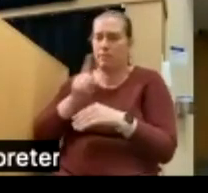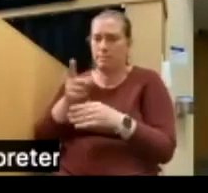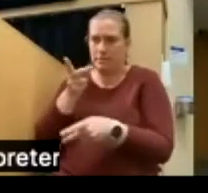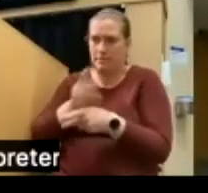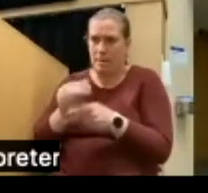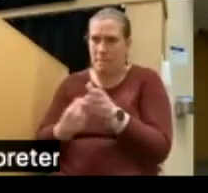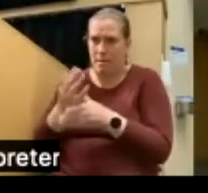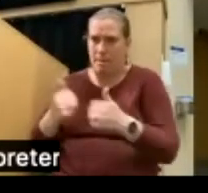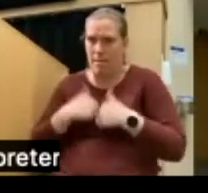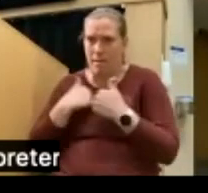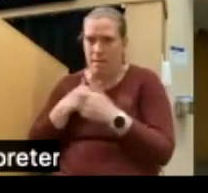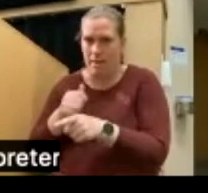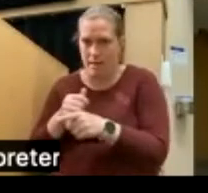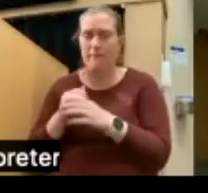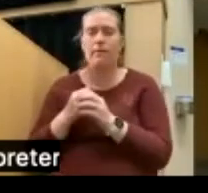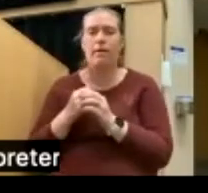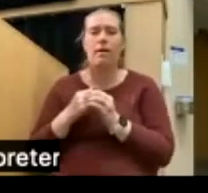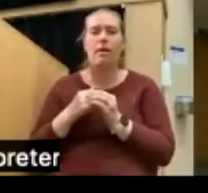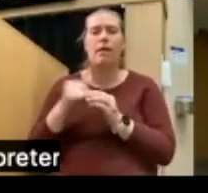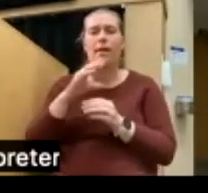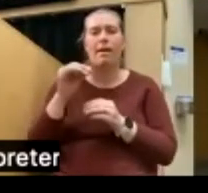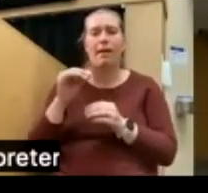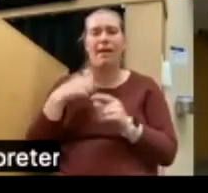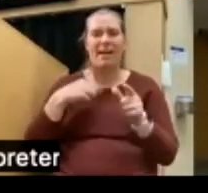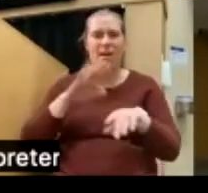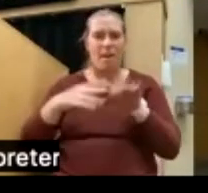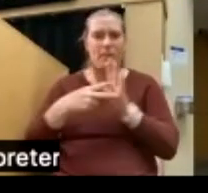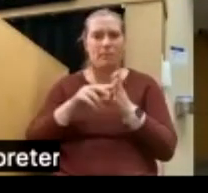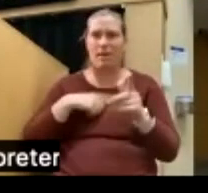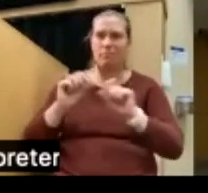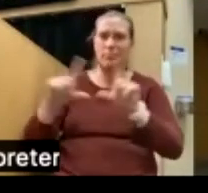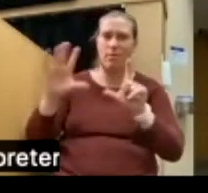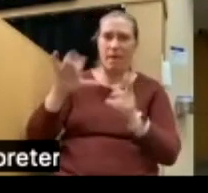I'm off my purpose slide, but I intentionally put this picture